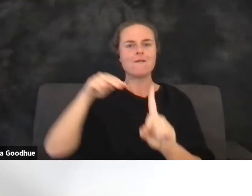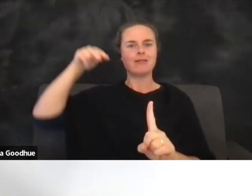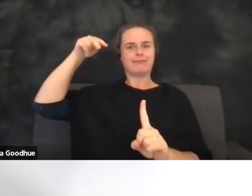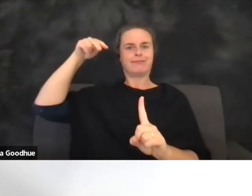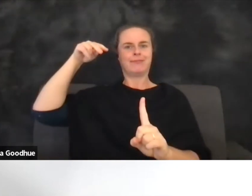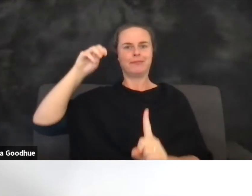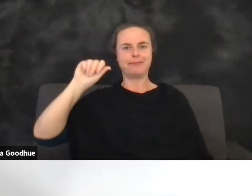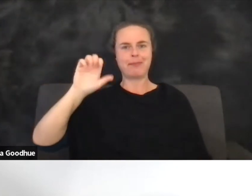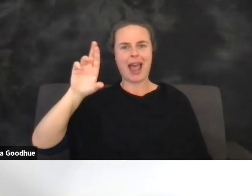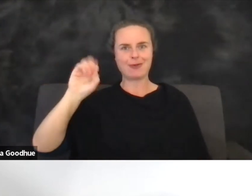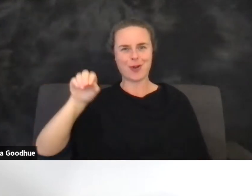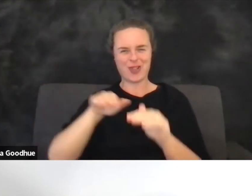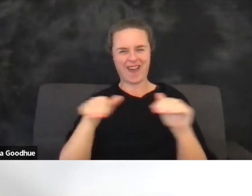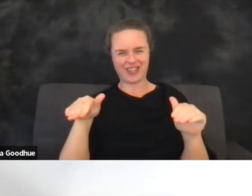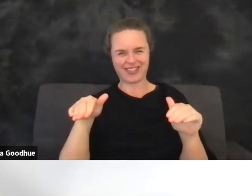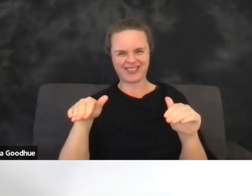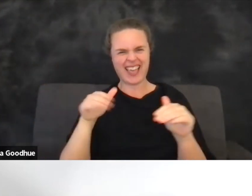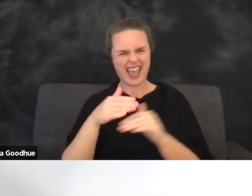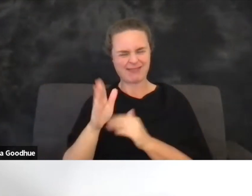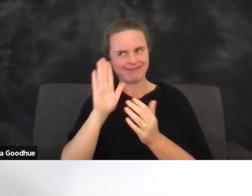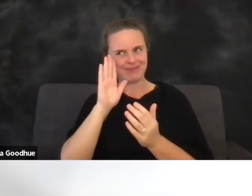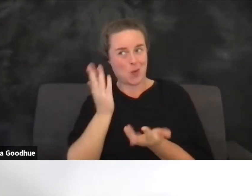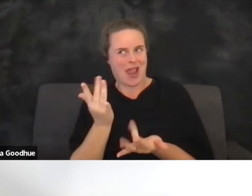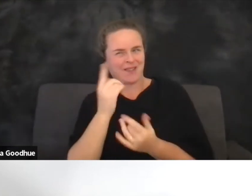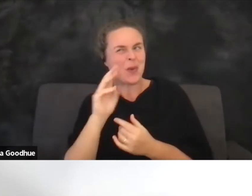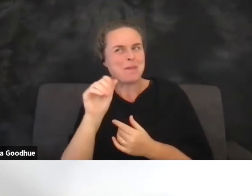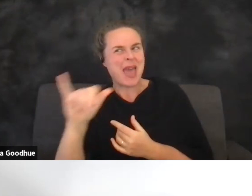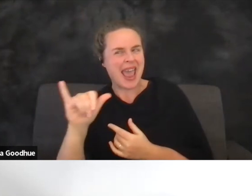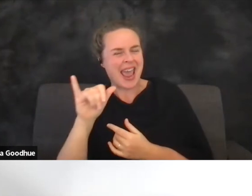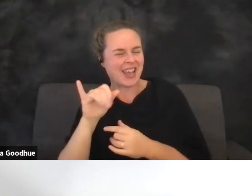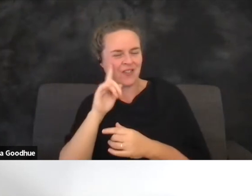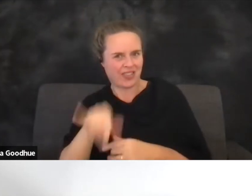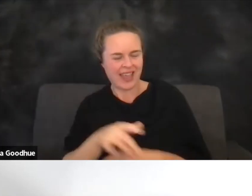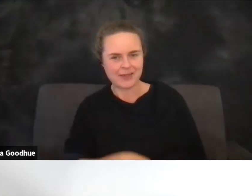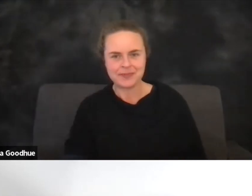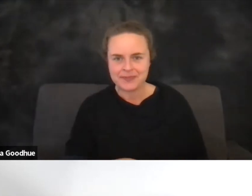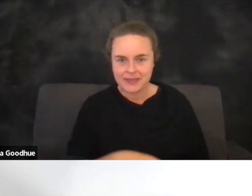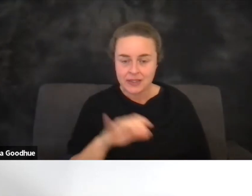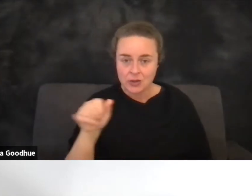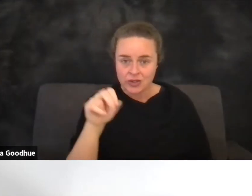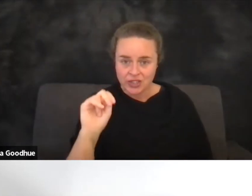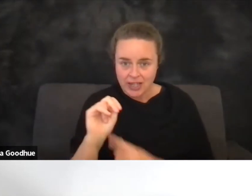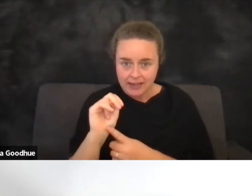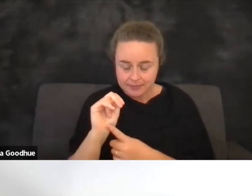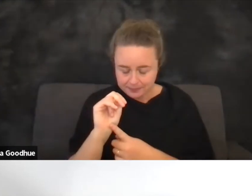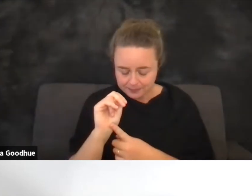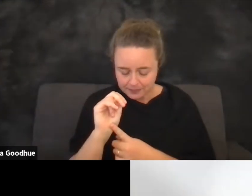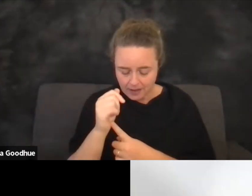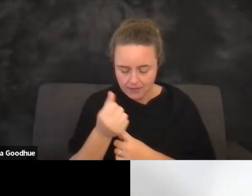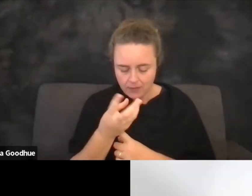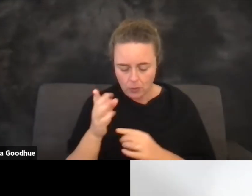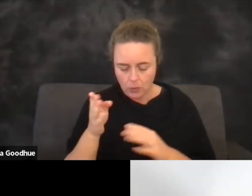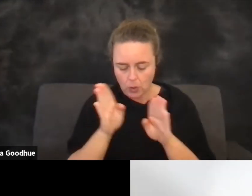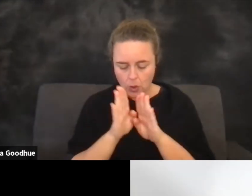Denise, are you ready for me to put up? I have a Mentimeter poll now that we'll have a couple closing questions for this group to share on screen, but then also it has the